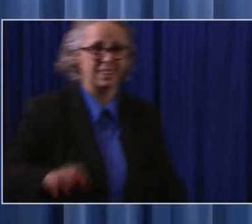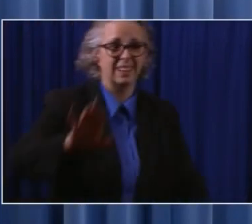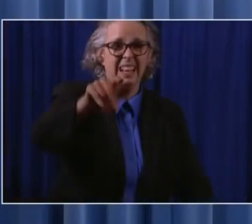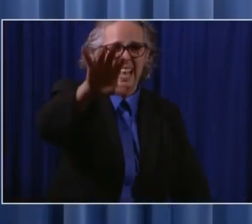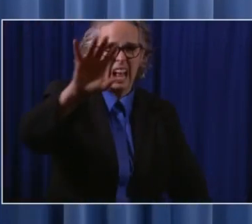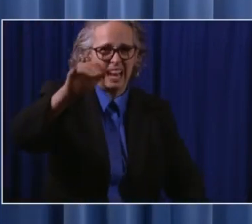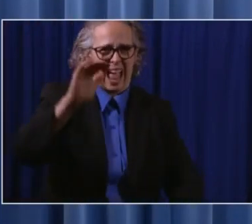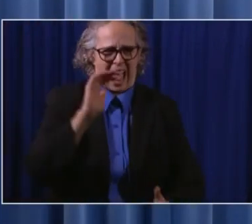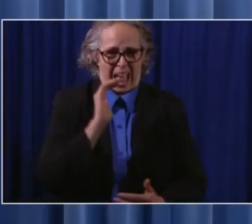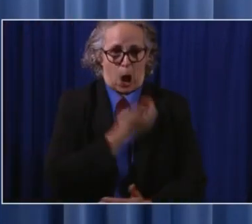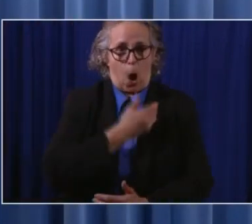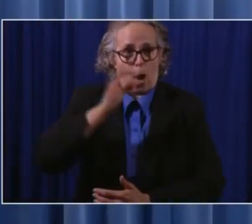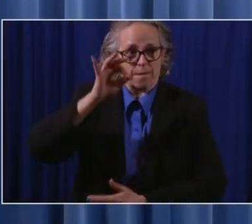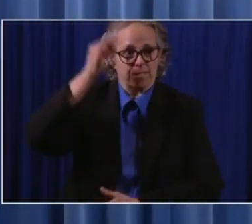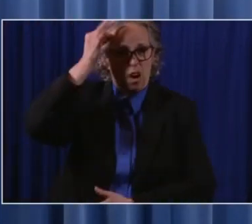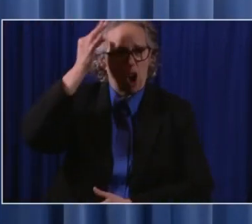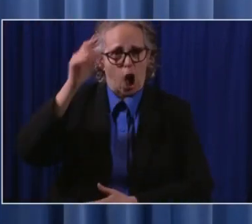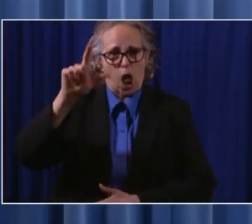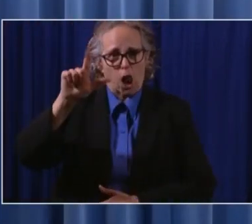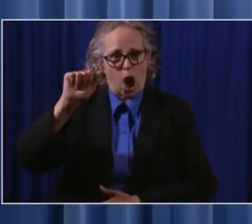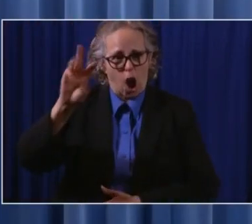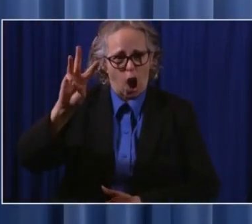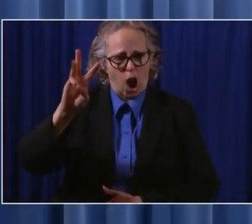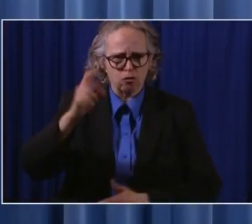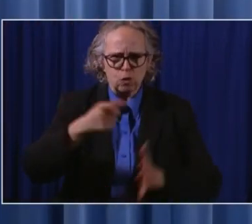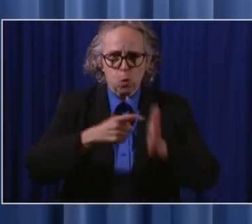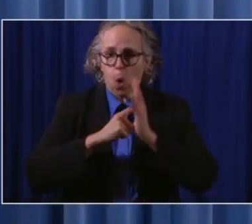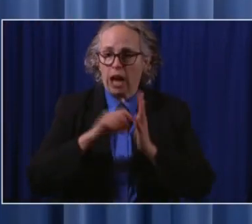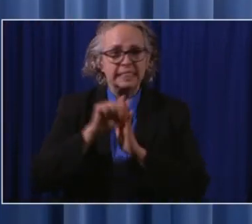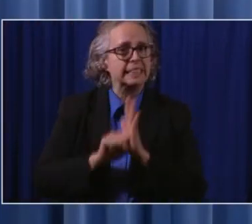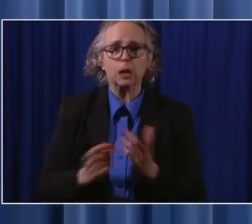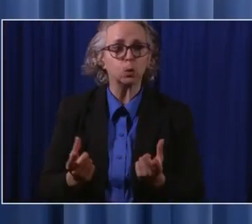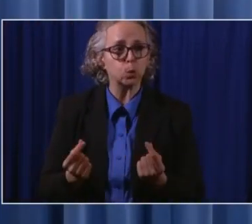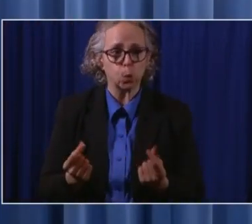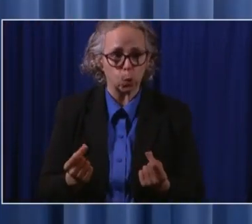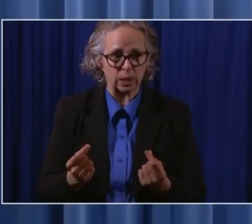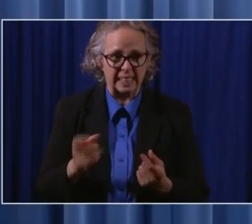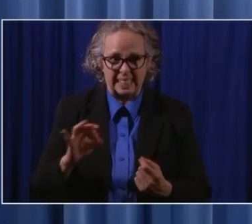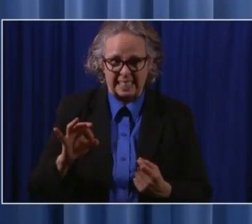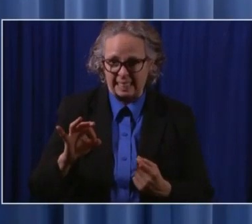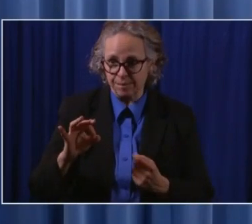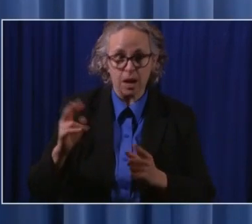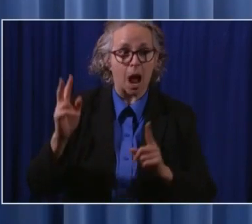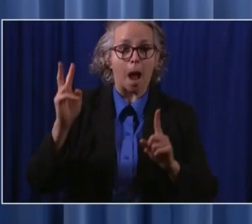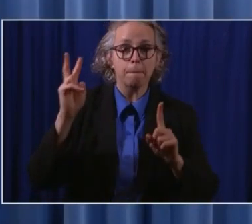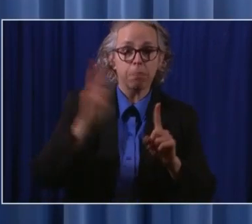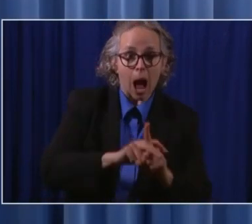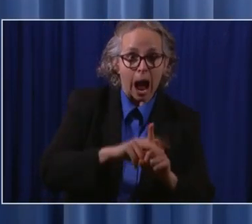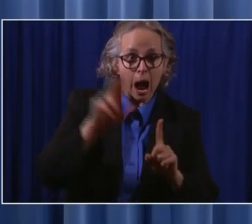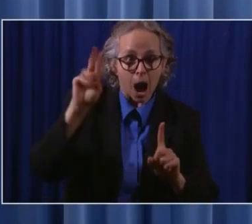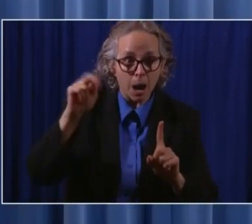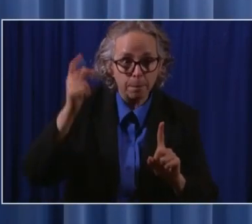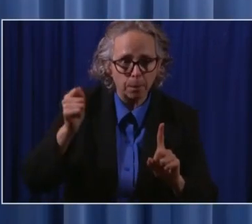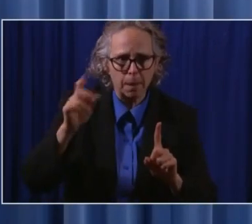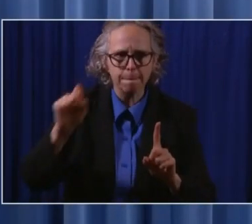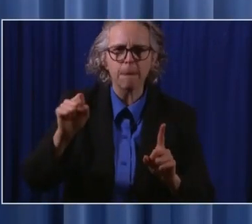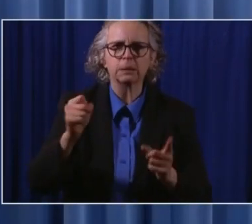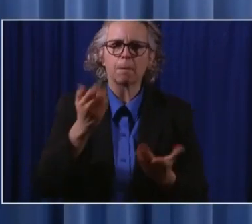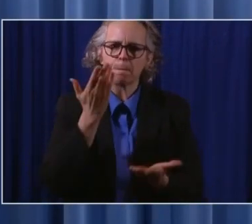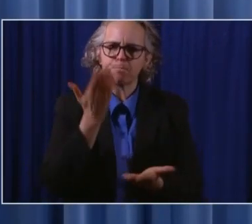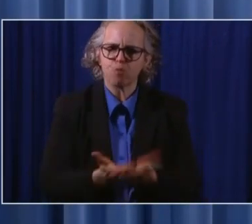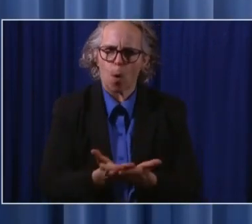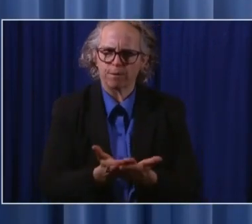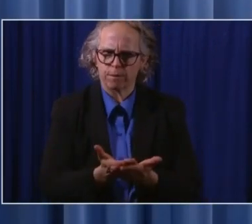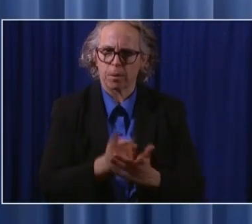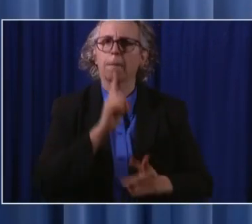us to verify anybody who gets unemployment. So one of the kind of challenging